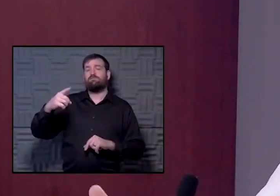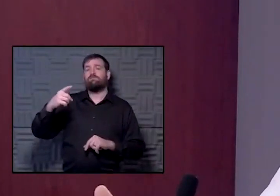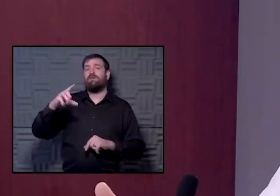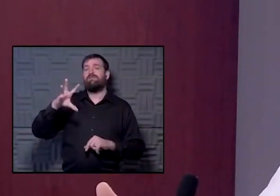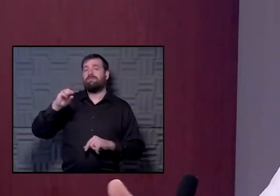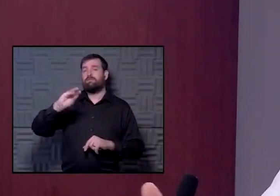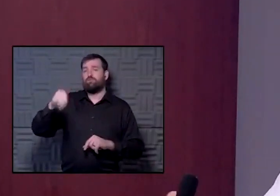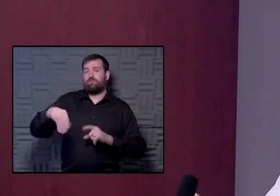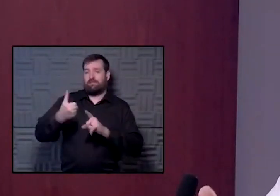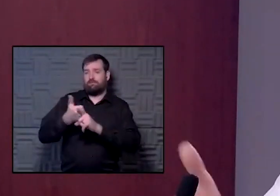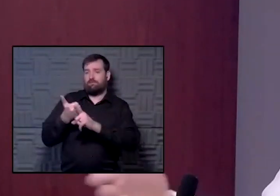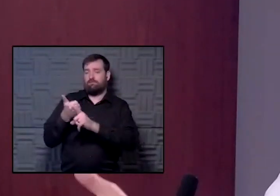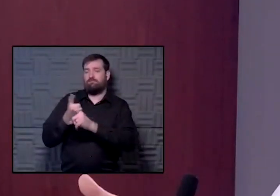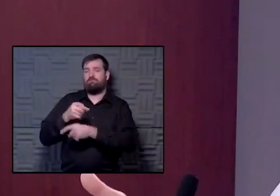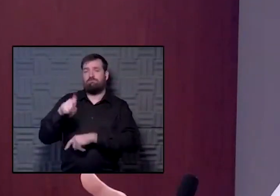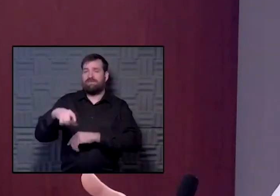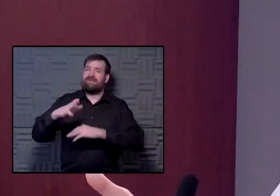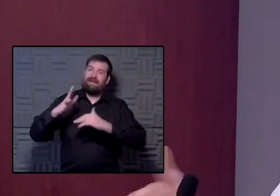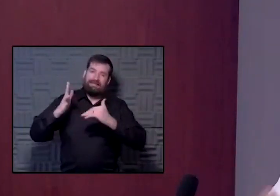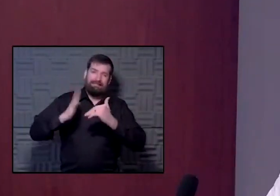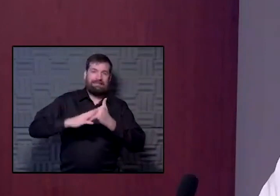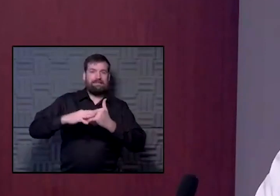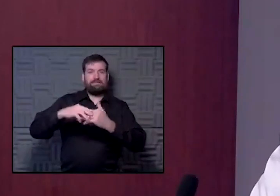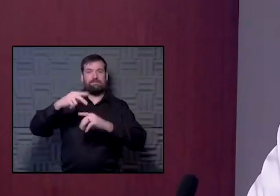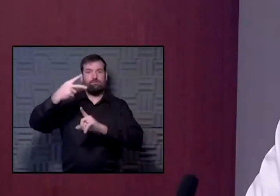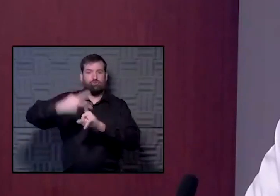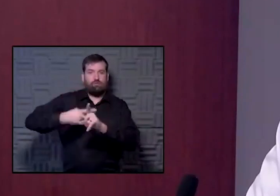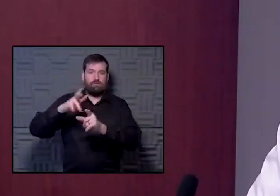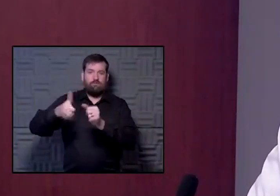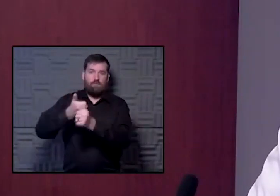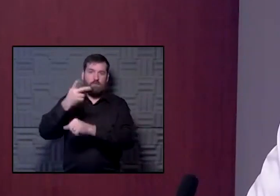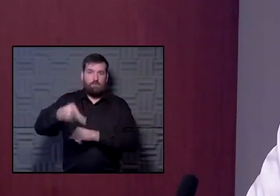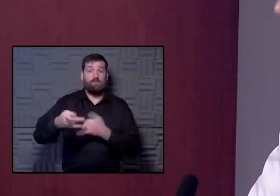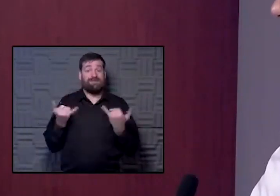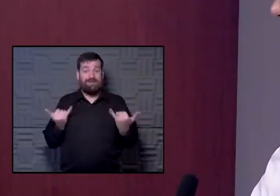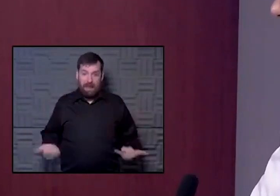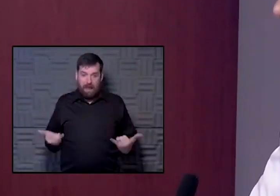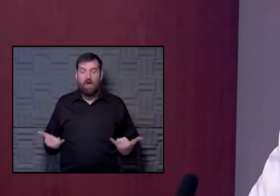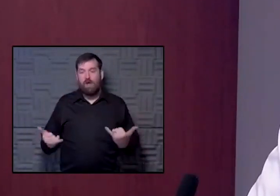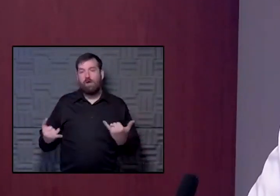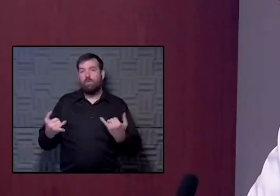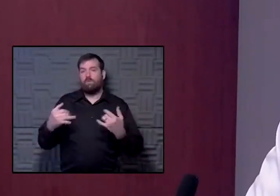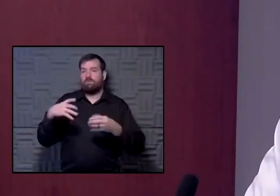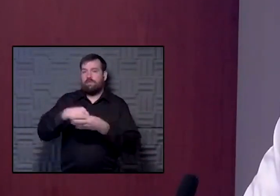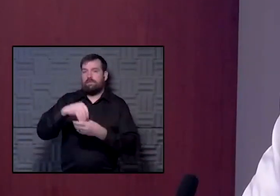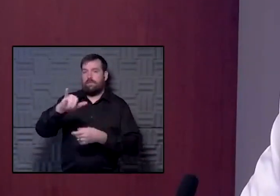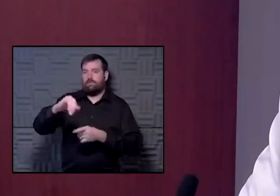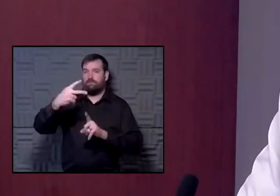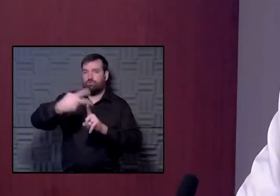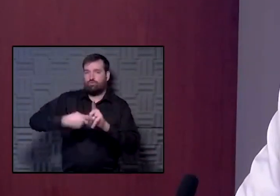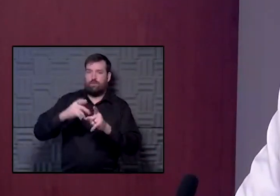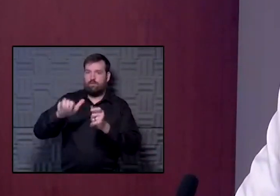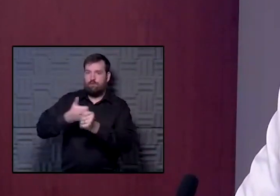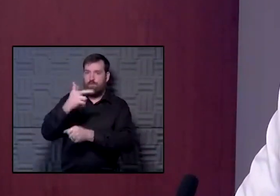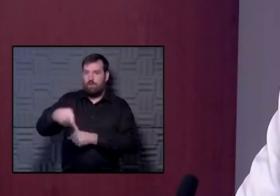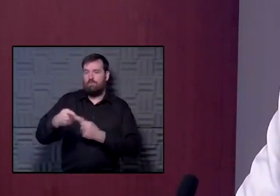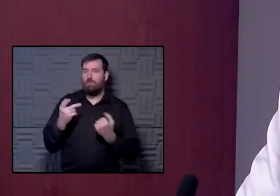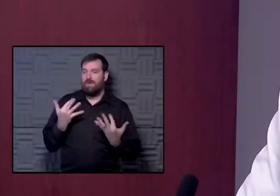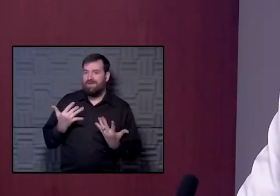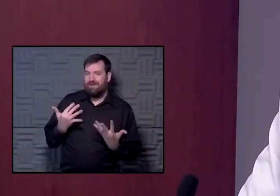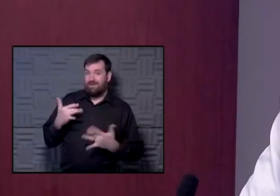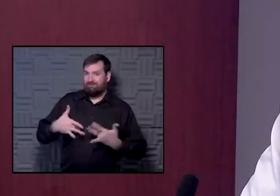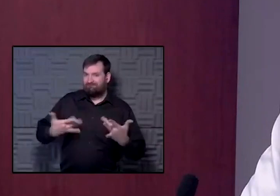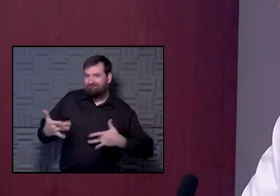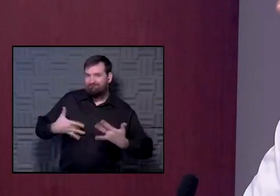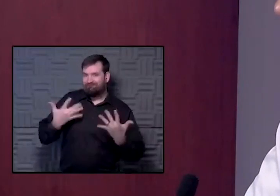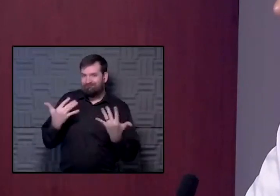the participants have to have at least 2 months follow-up. And so we're in that follow-up phase right now. We're eagerly awaiting those results. I